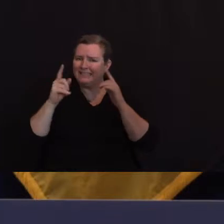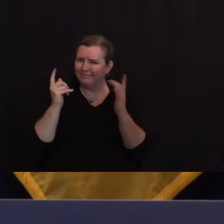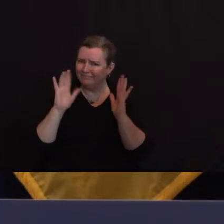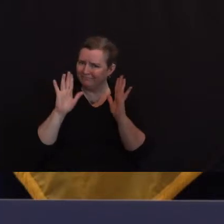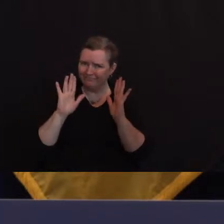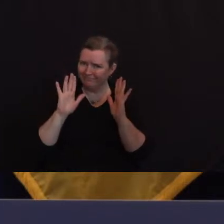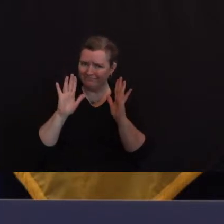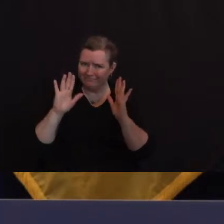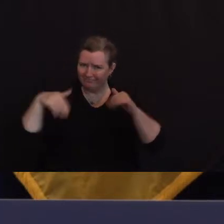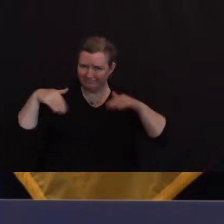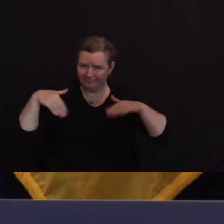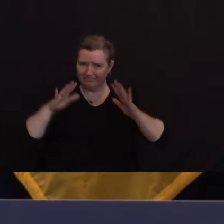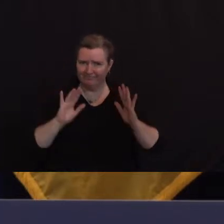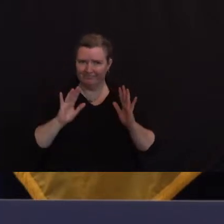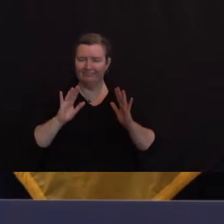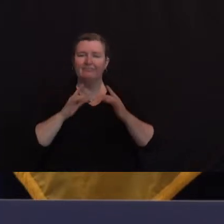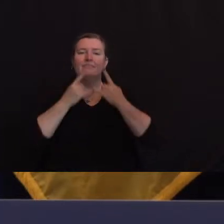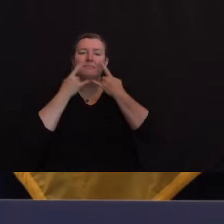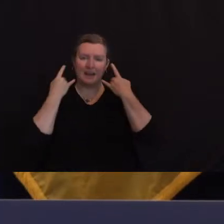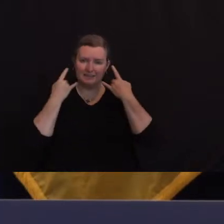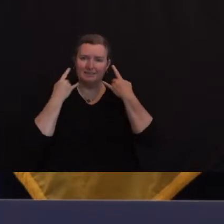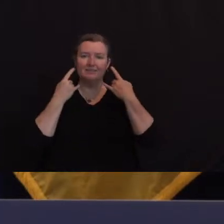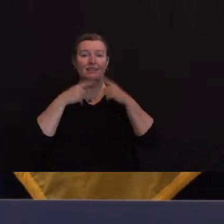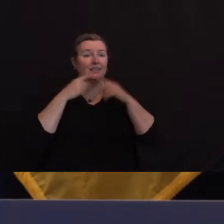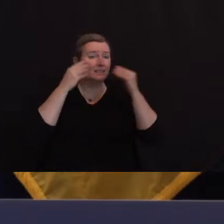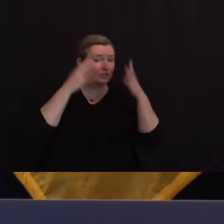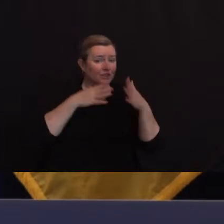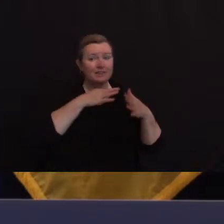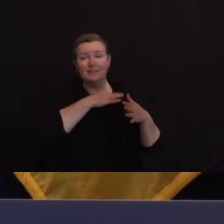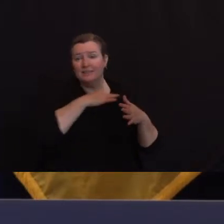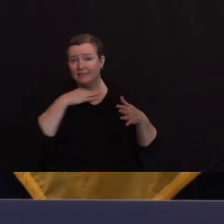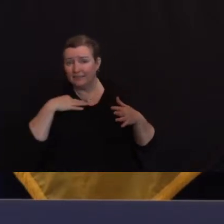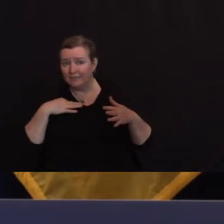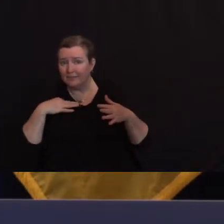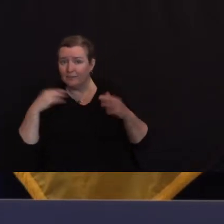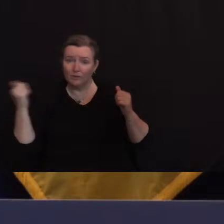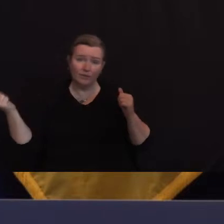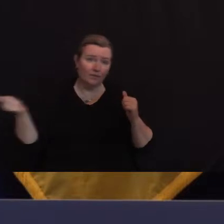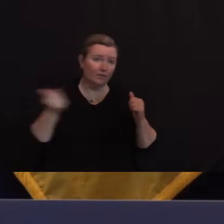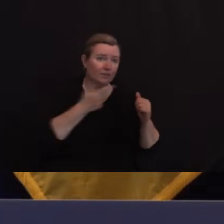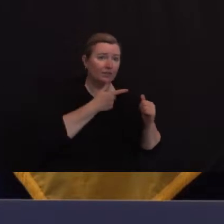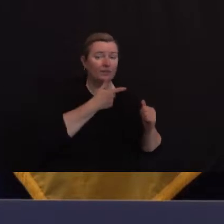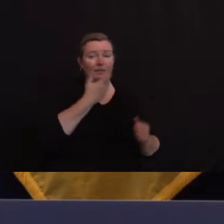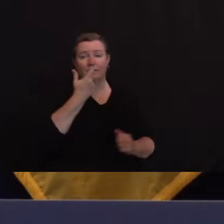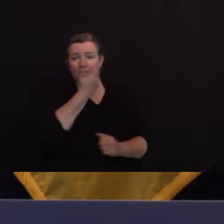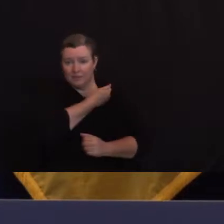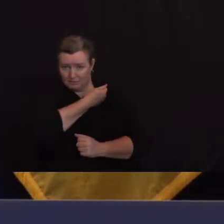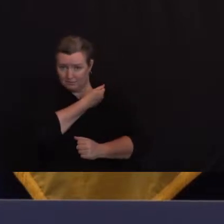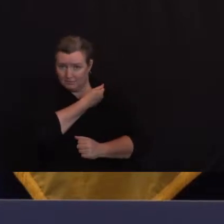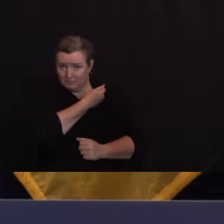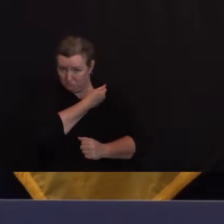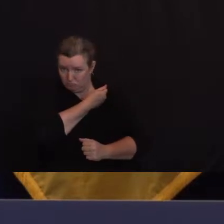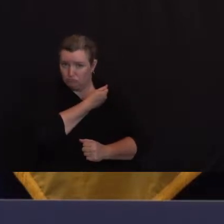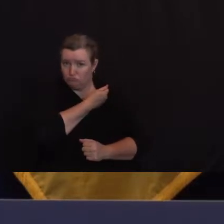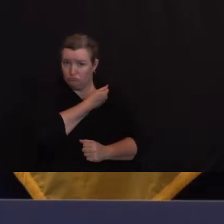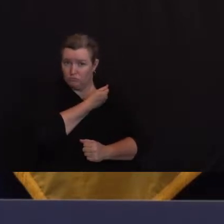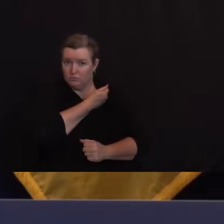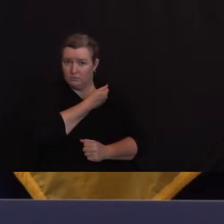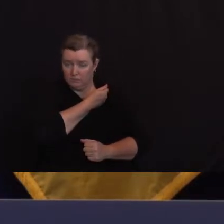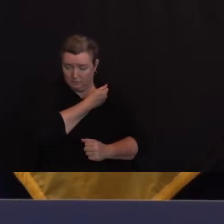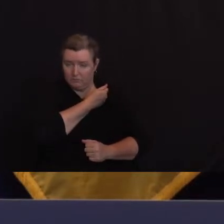then educators and staff vaccinated, which is already at a high level among educators, and